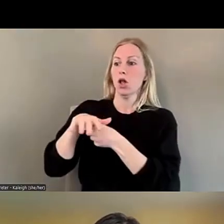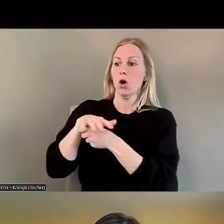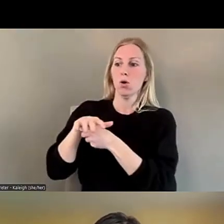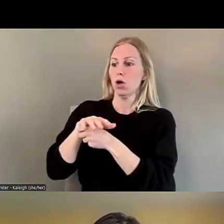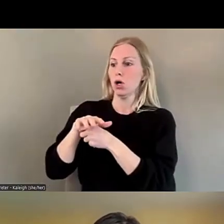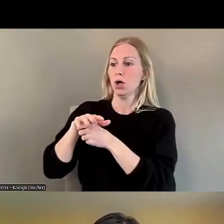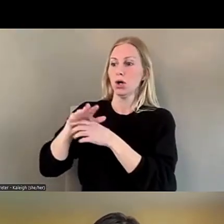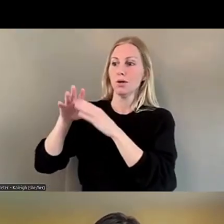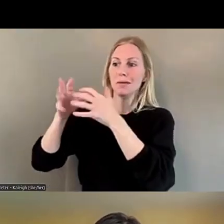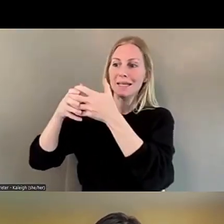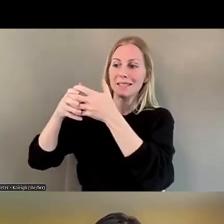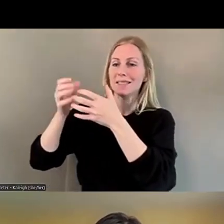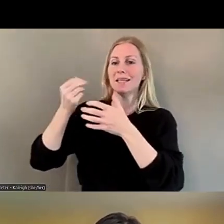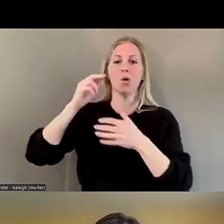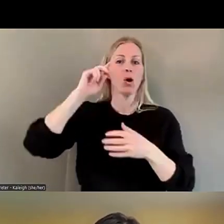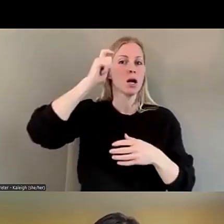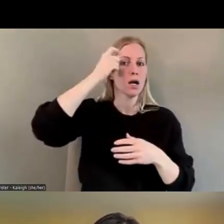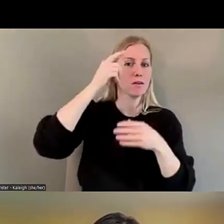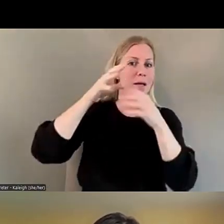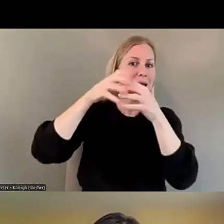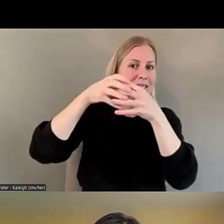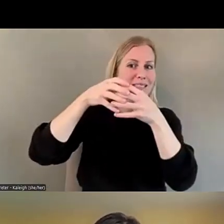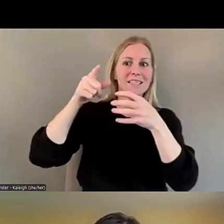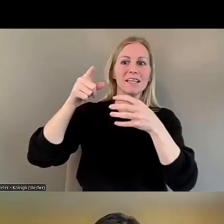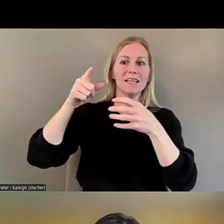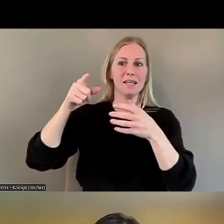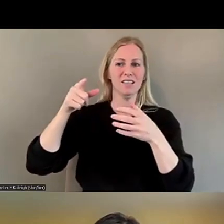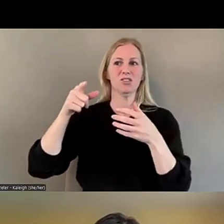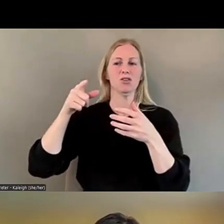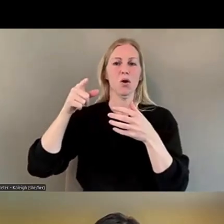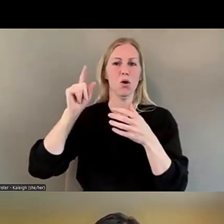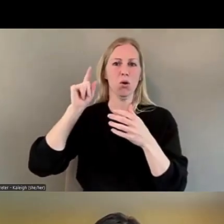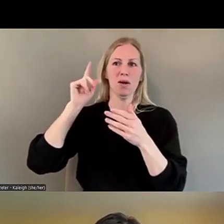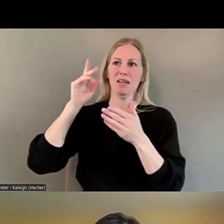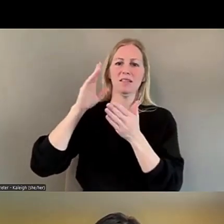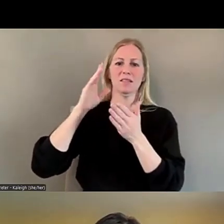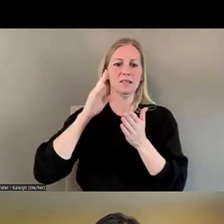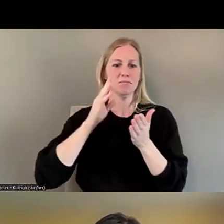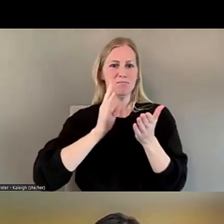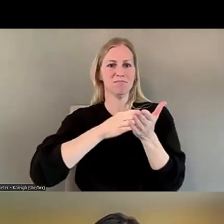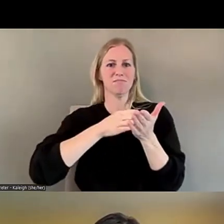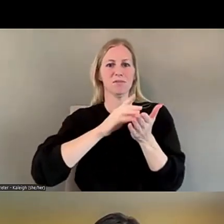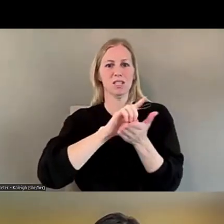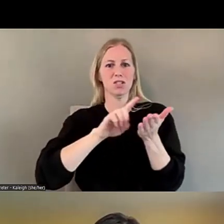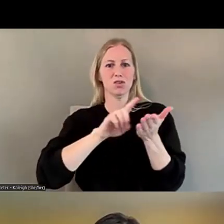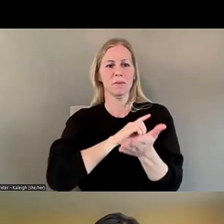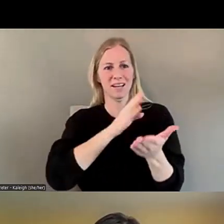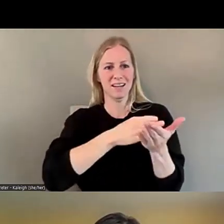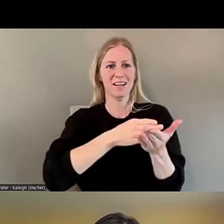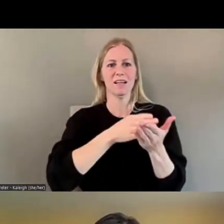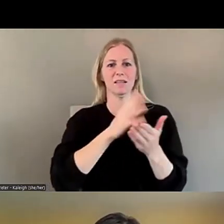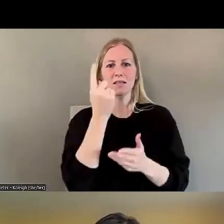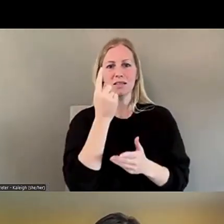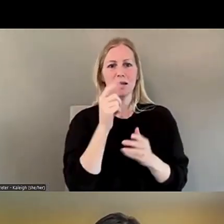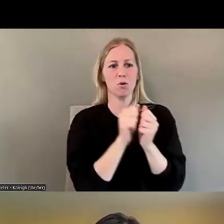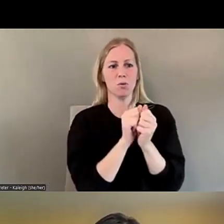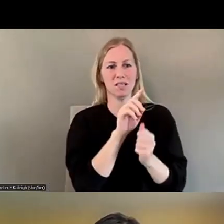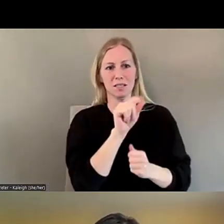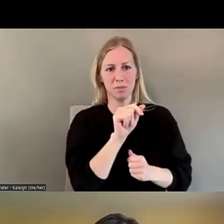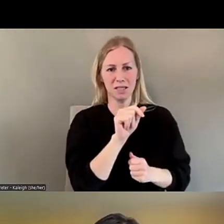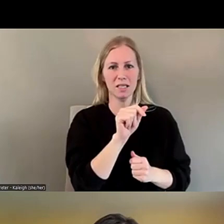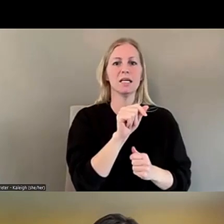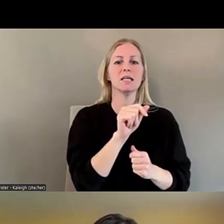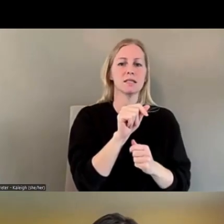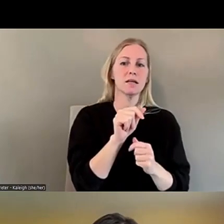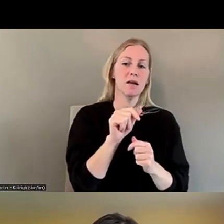a government entity is resulting in discrimination against individuals with disabilities, that constitutes